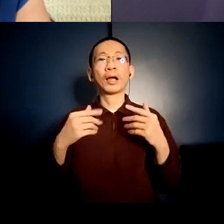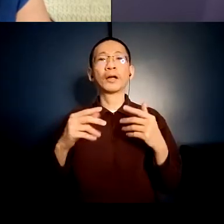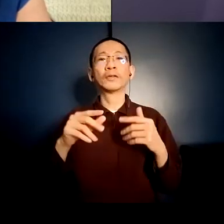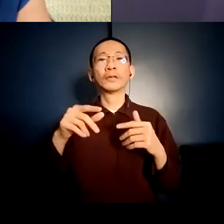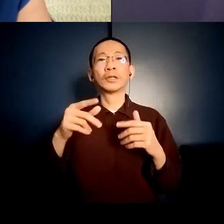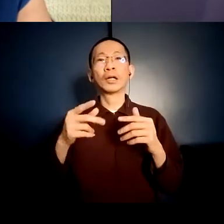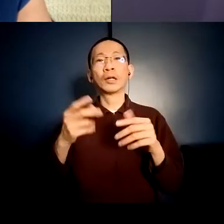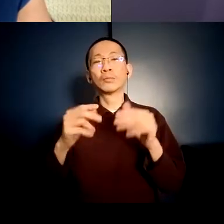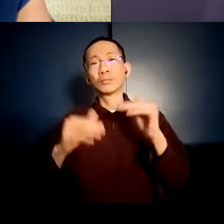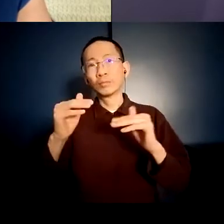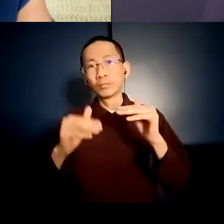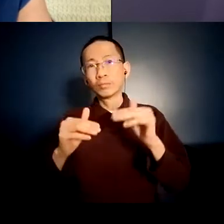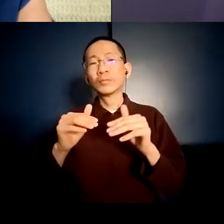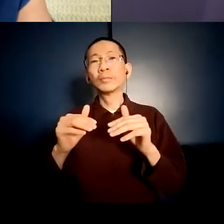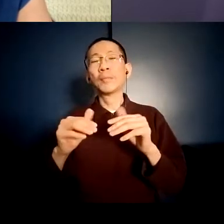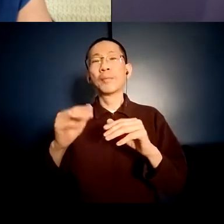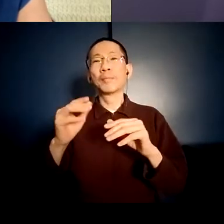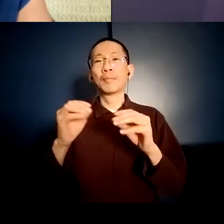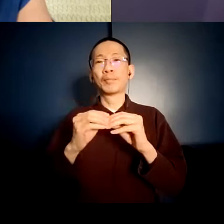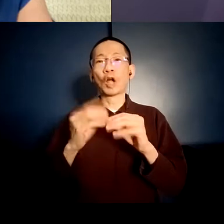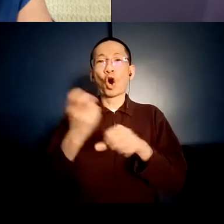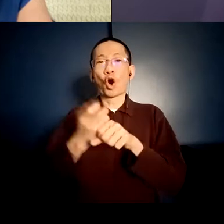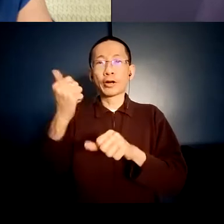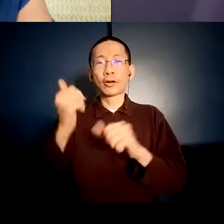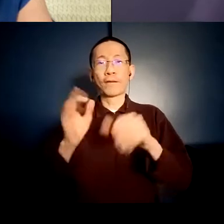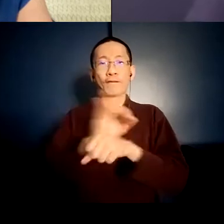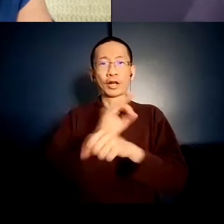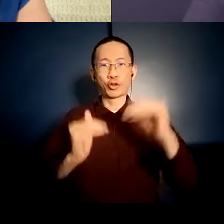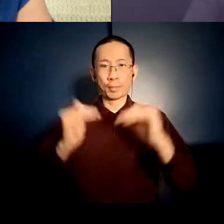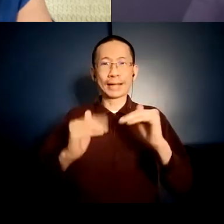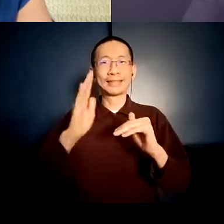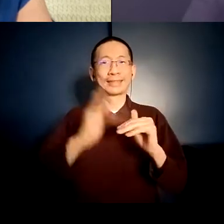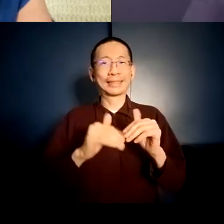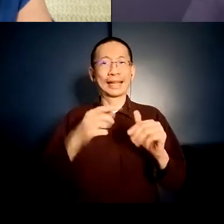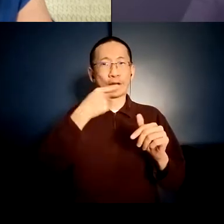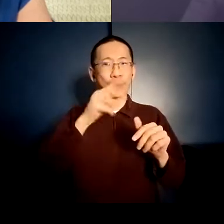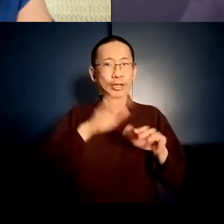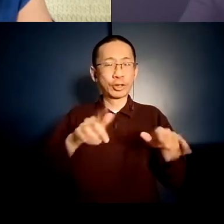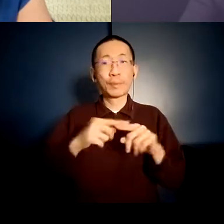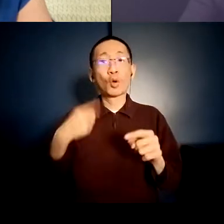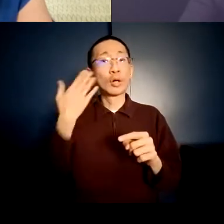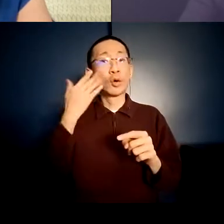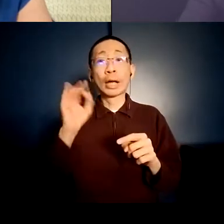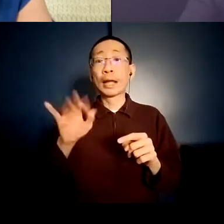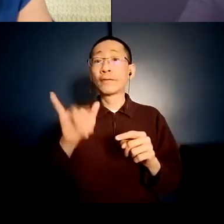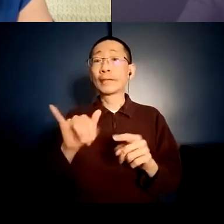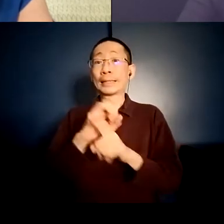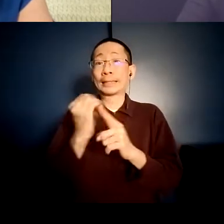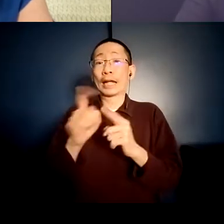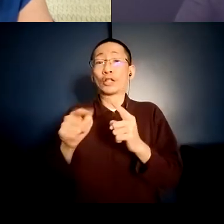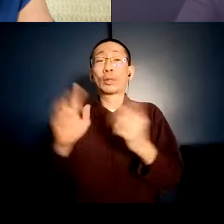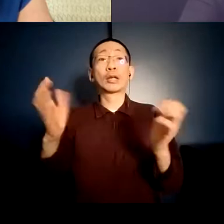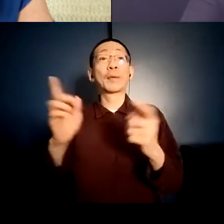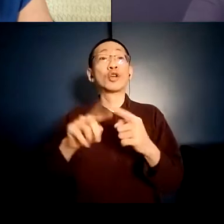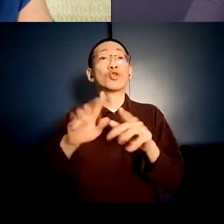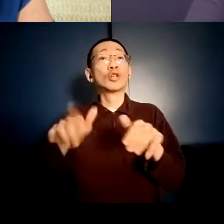balance than hearing children, but we don't know if that is the case when they're compared to children